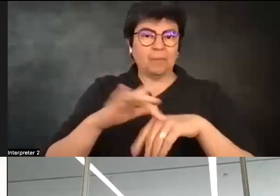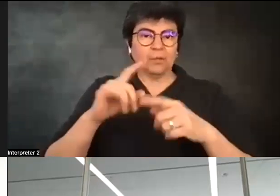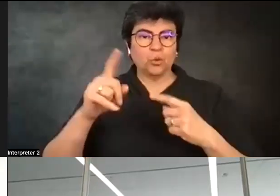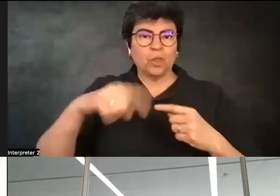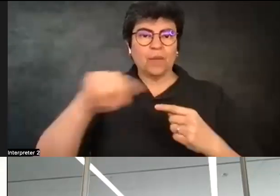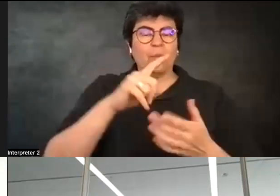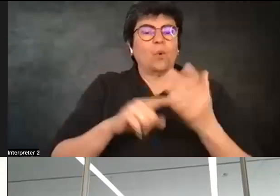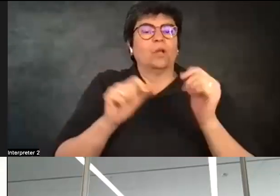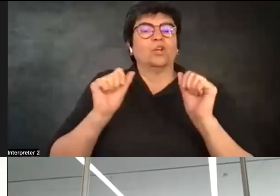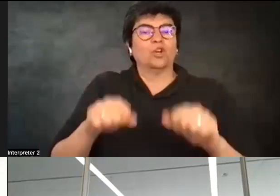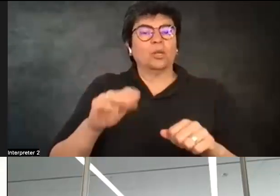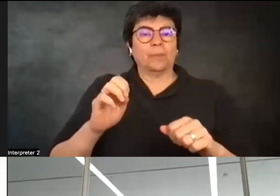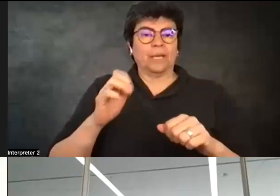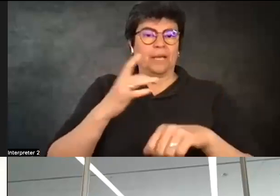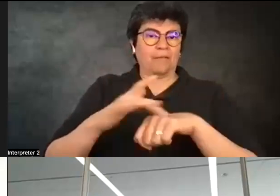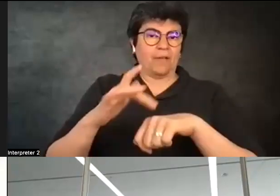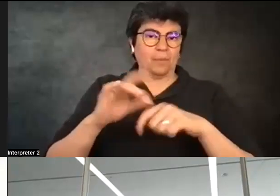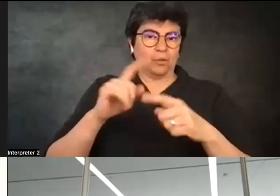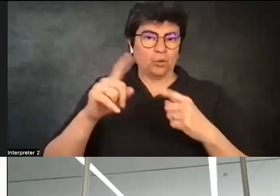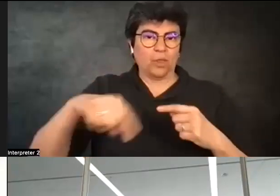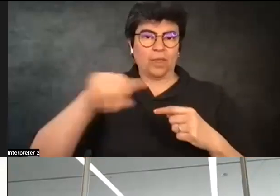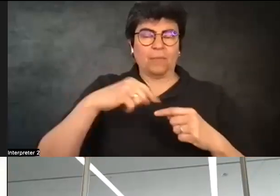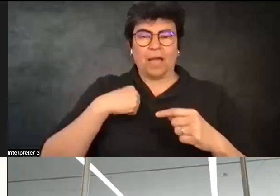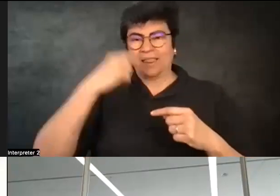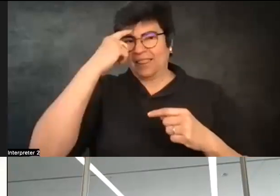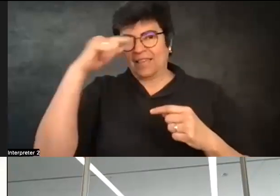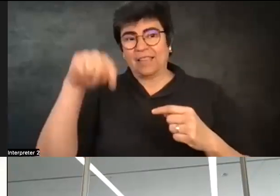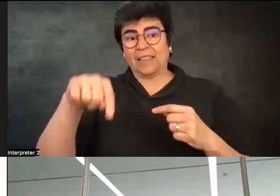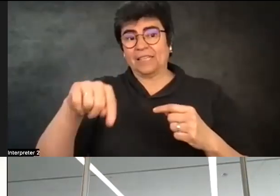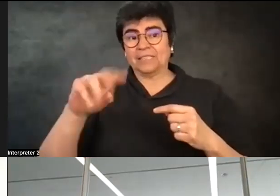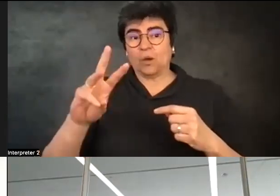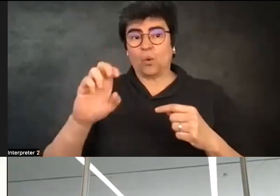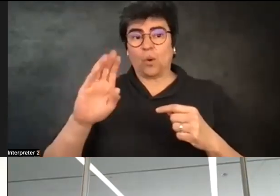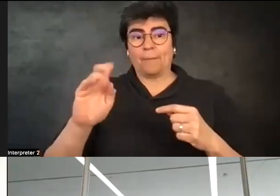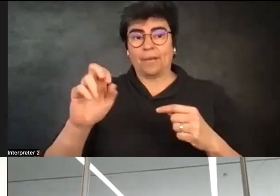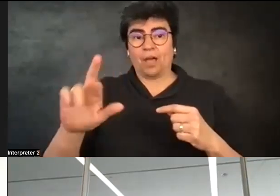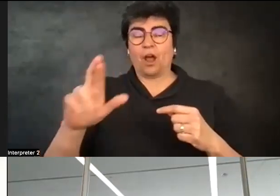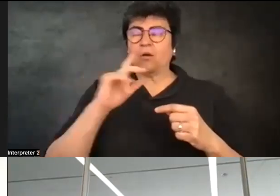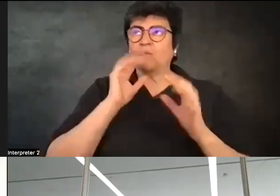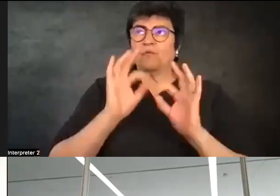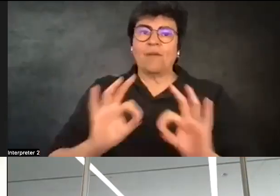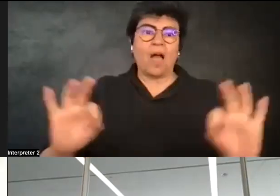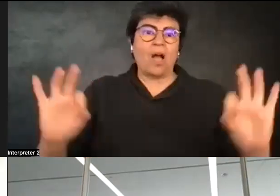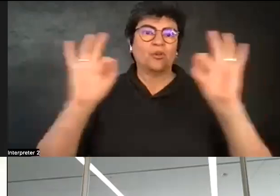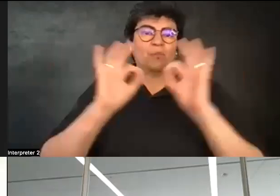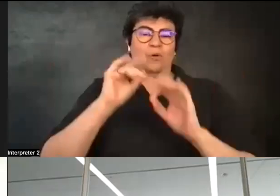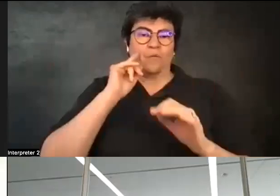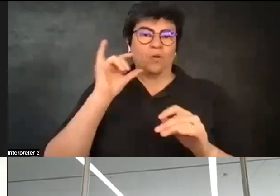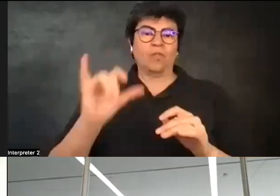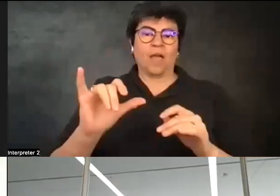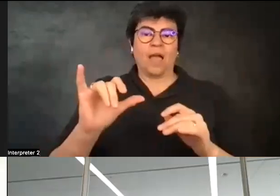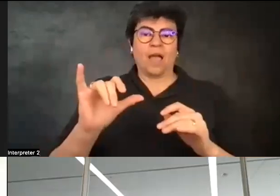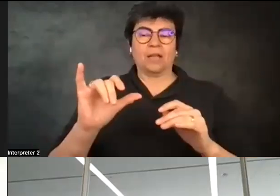could potentially be available to them. And I think this webinar was so valuable in that way, in